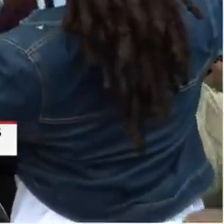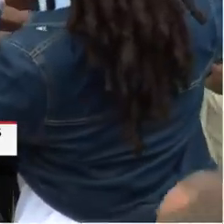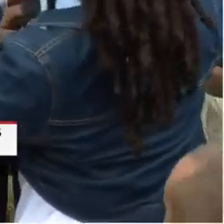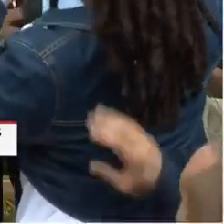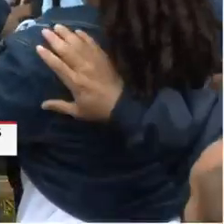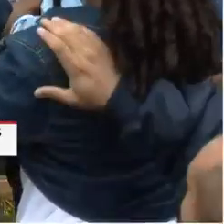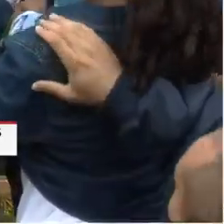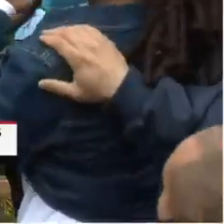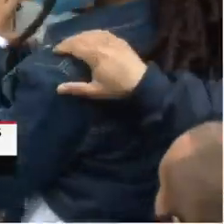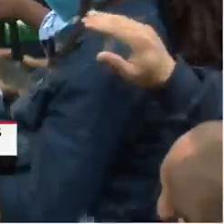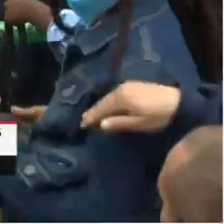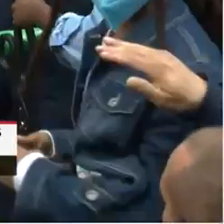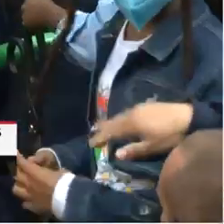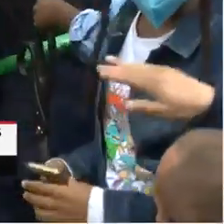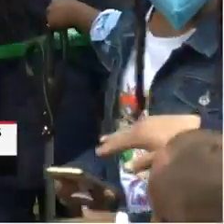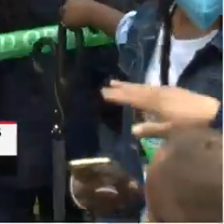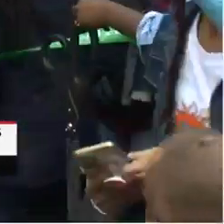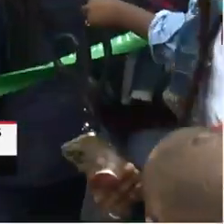Sheila's daughter.